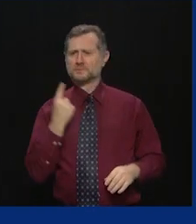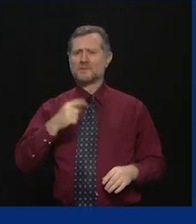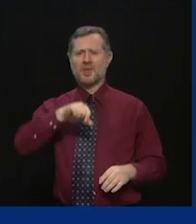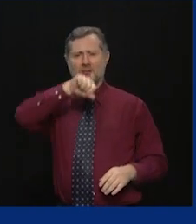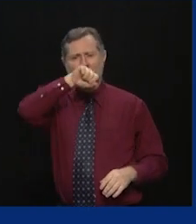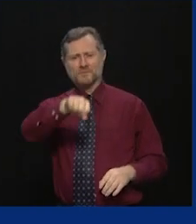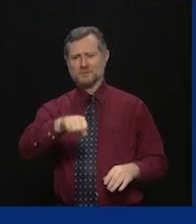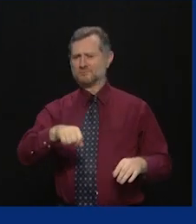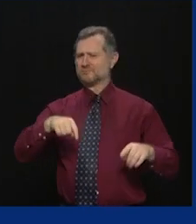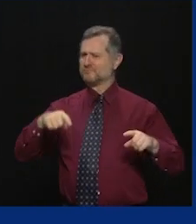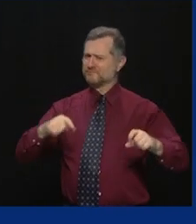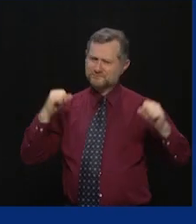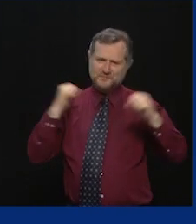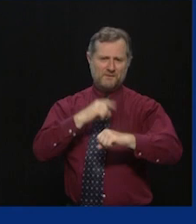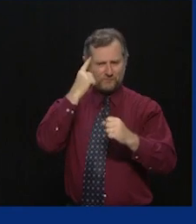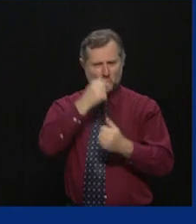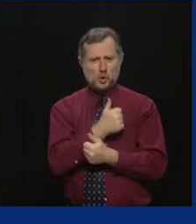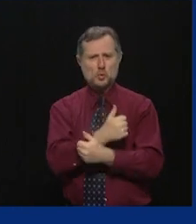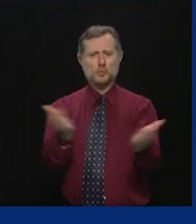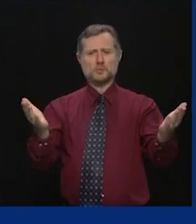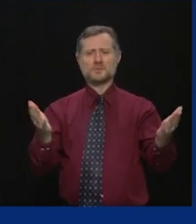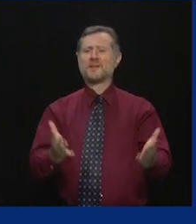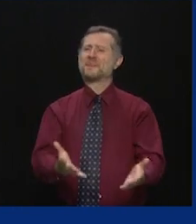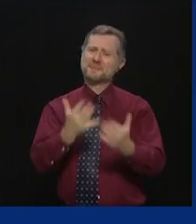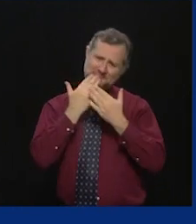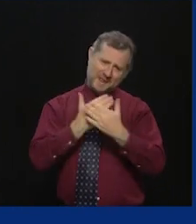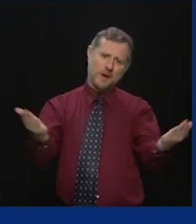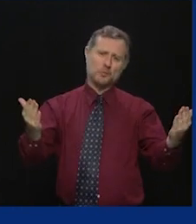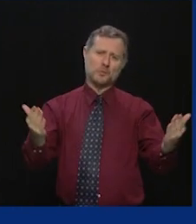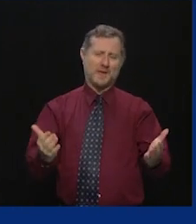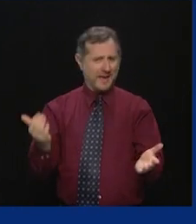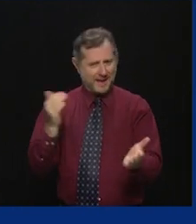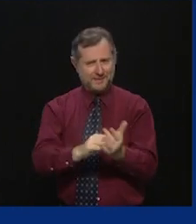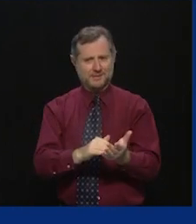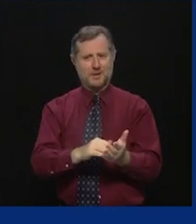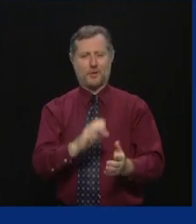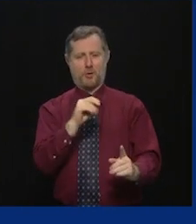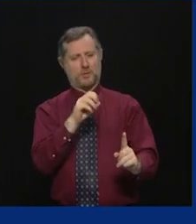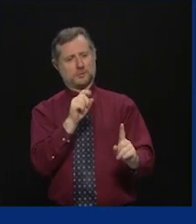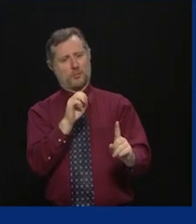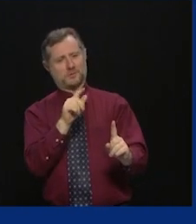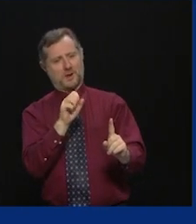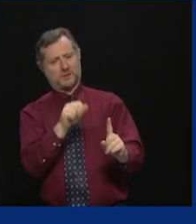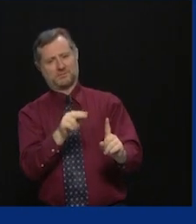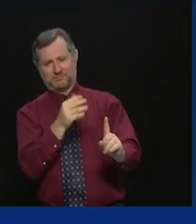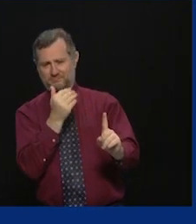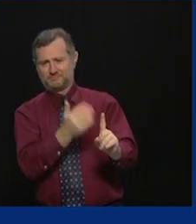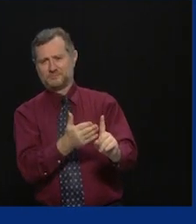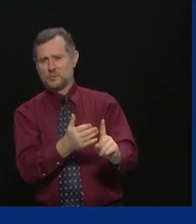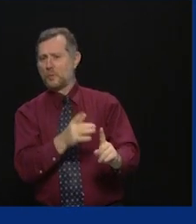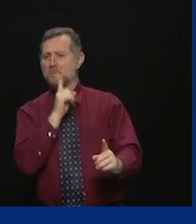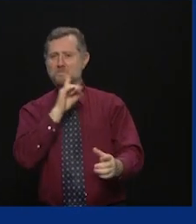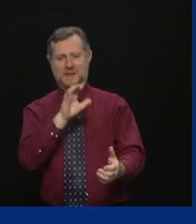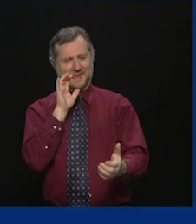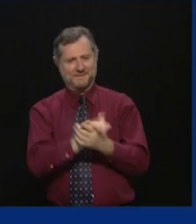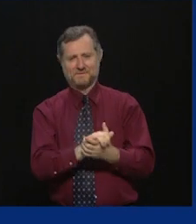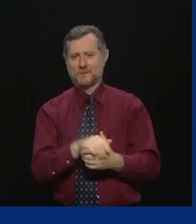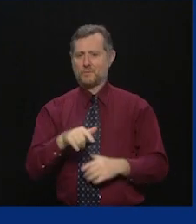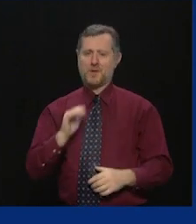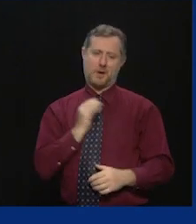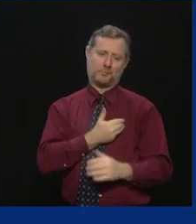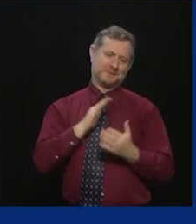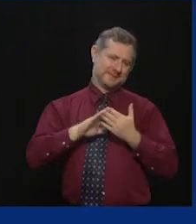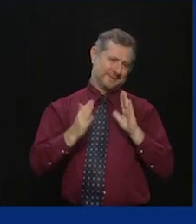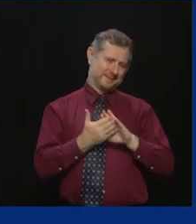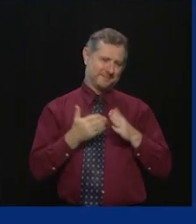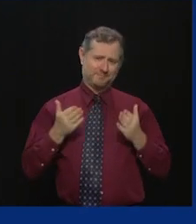for. I thank you again, Constellations, for believing in our city. And I know that no matter